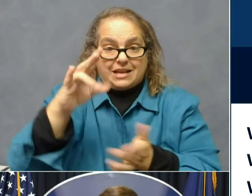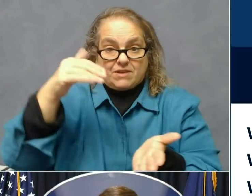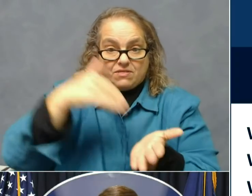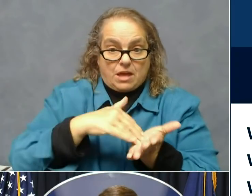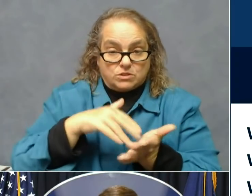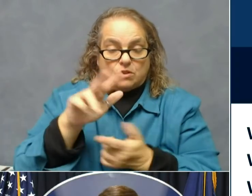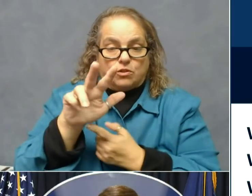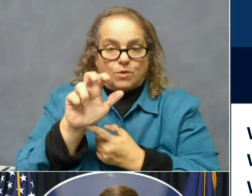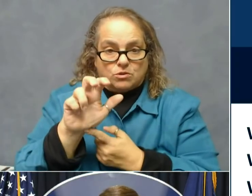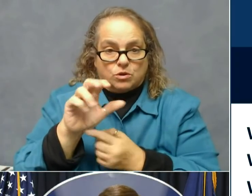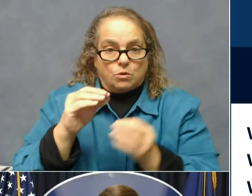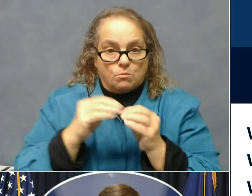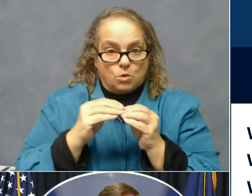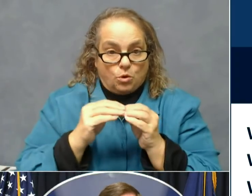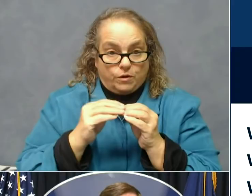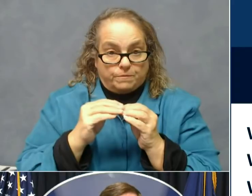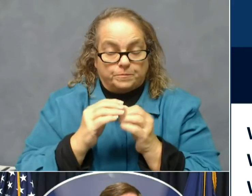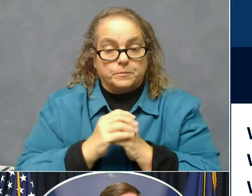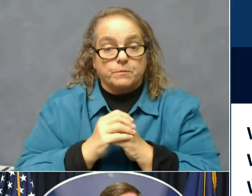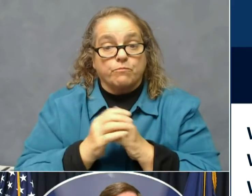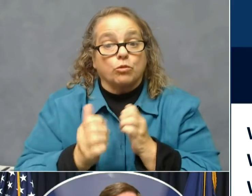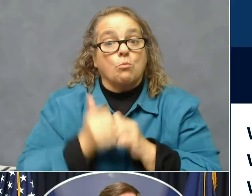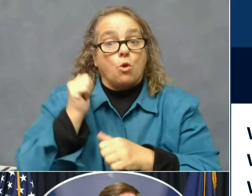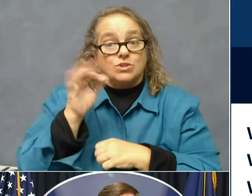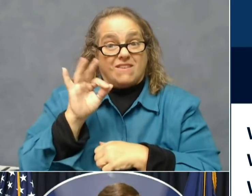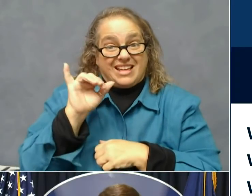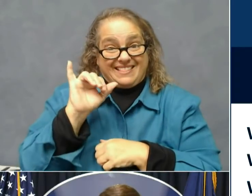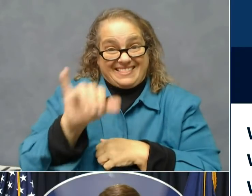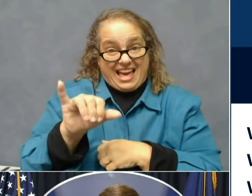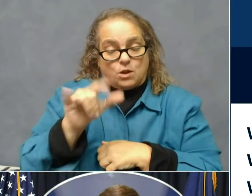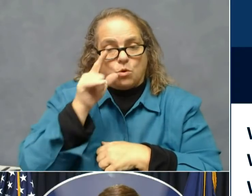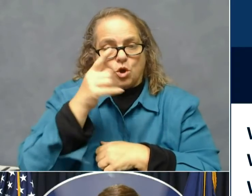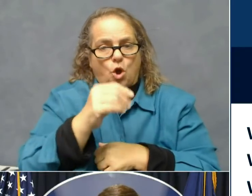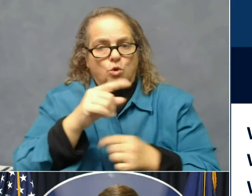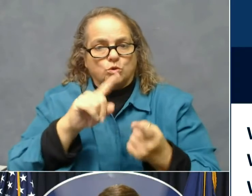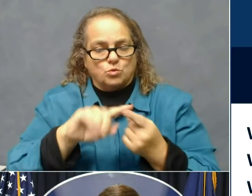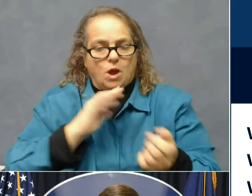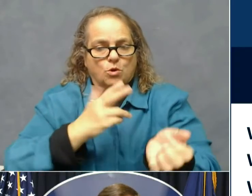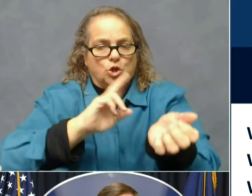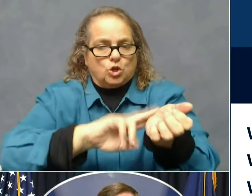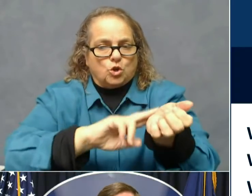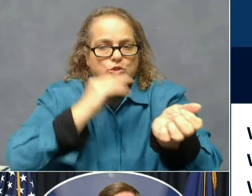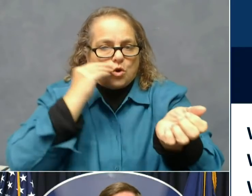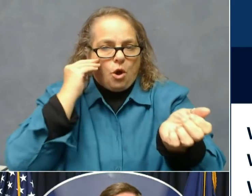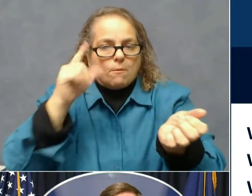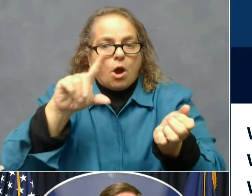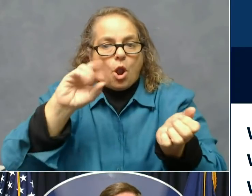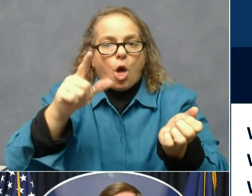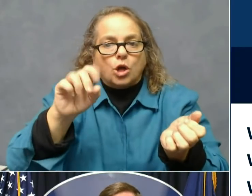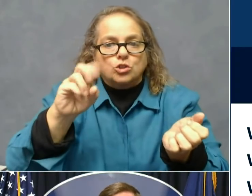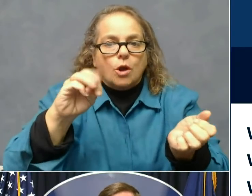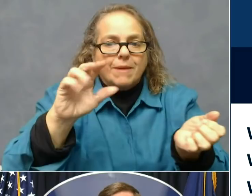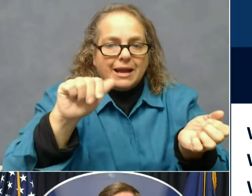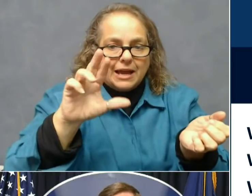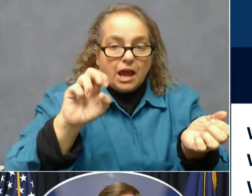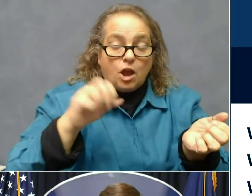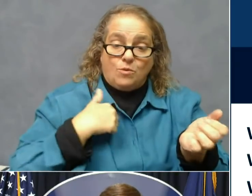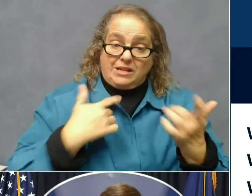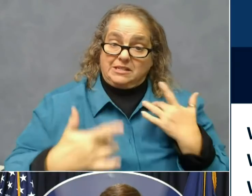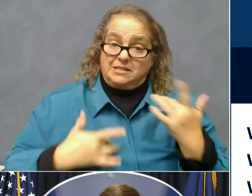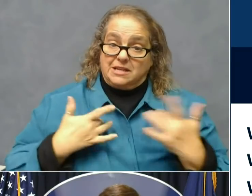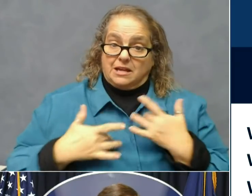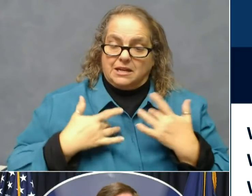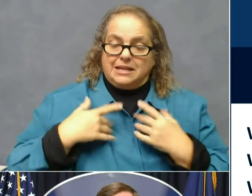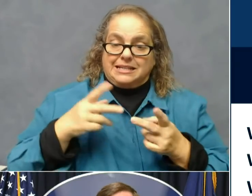Now, the majority of this, and I'll explain in a minute, is going to go to our long-term care program. And we're excited that a second shipment was finally